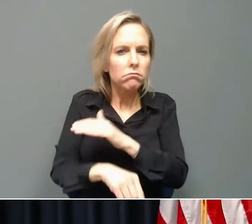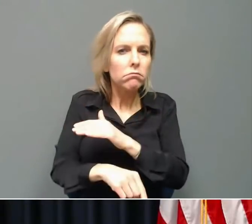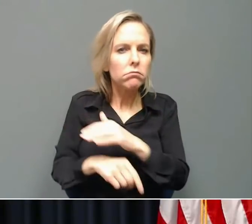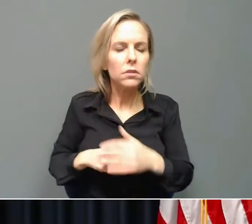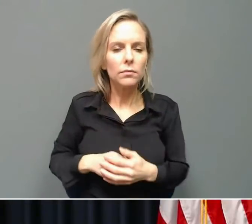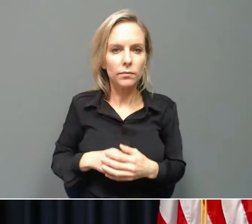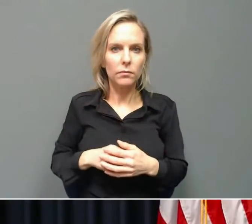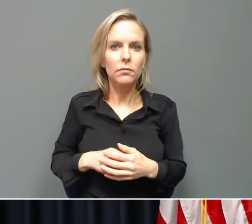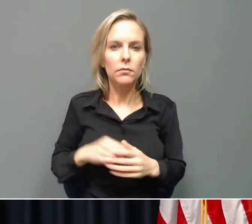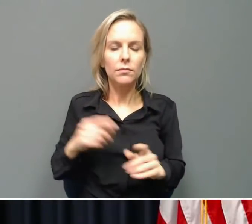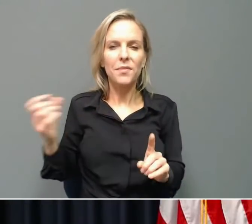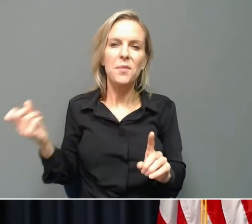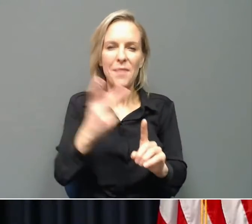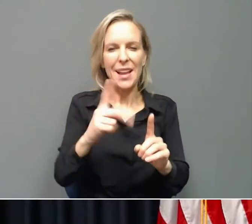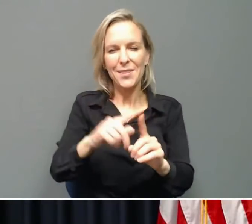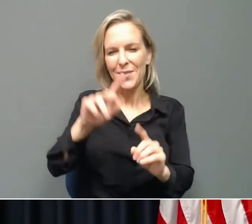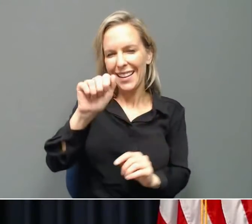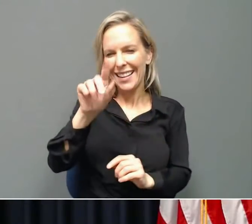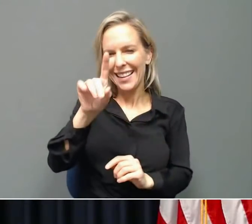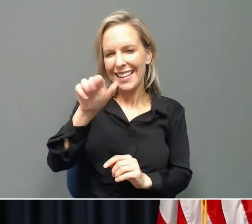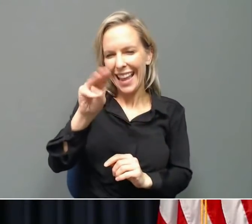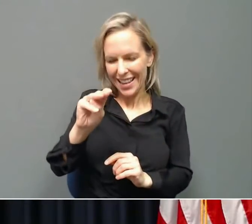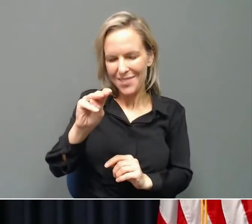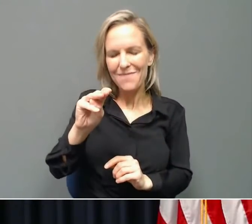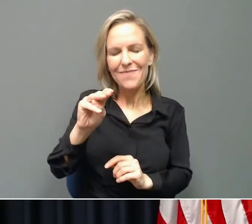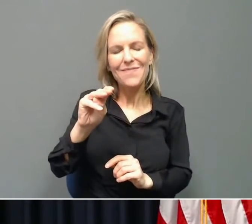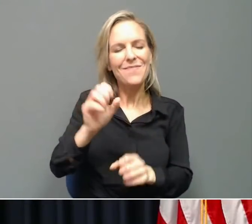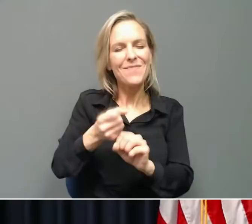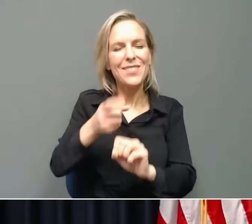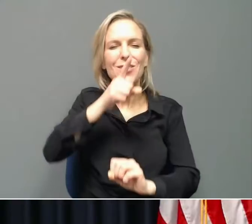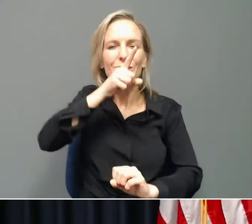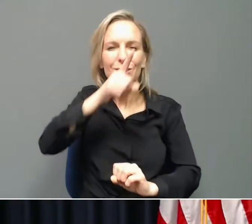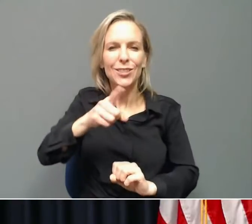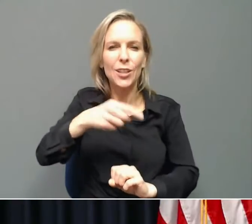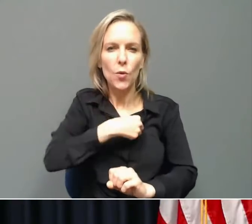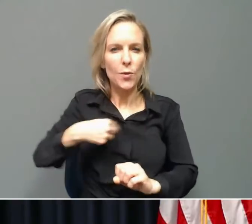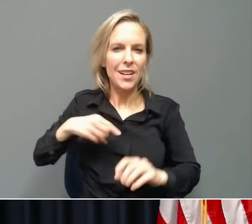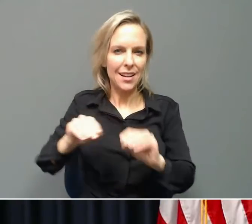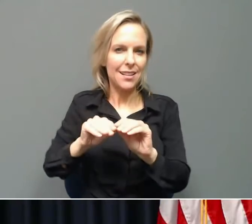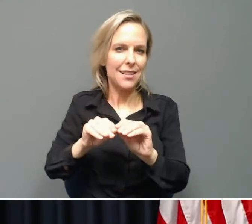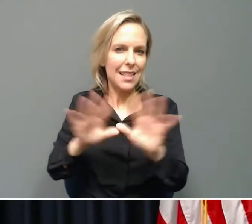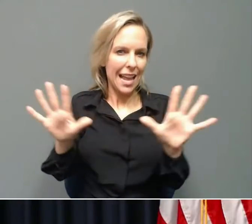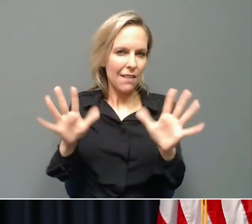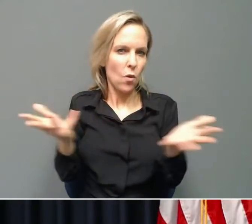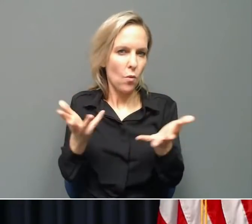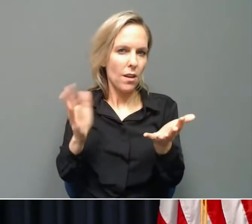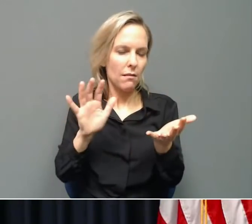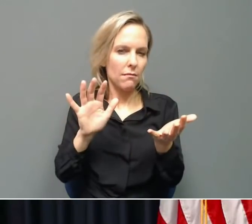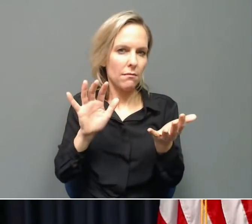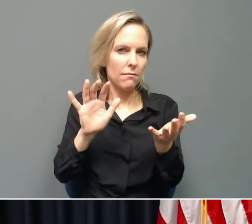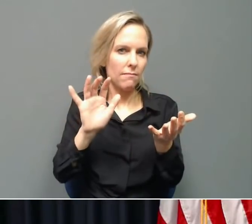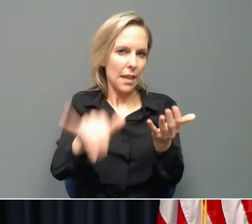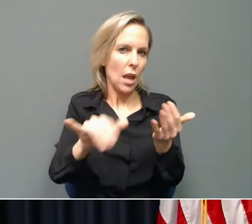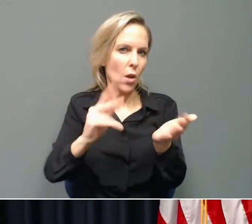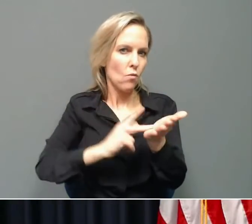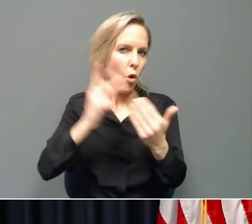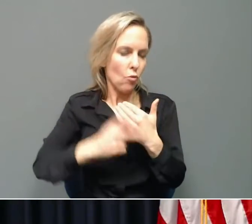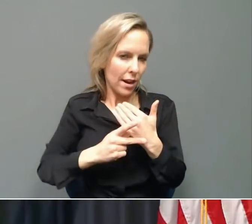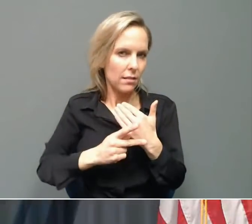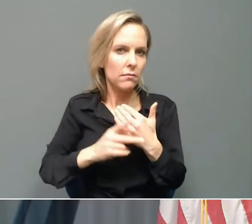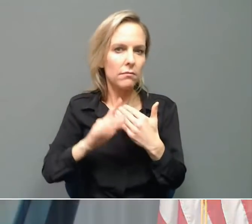Let's go to Adam Mather to make sure that we clarify what that program is and further